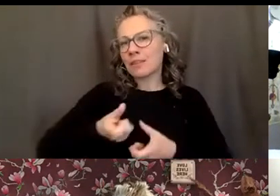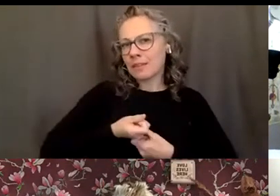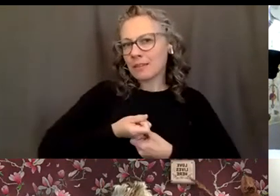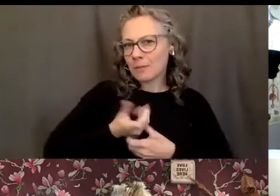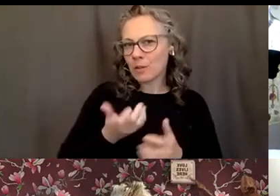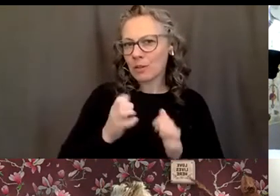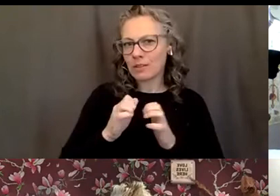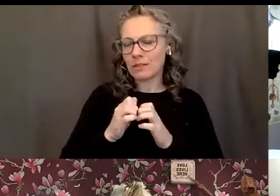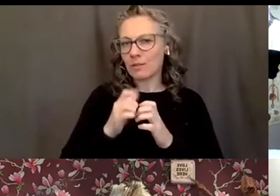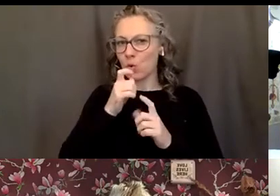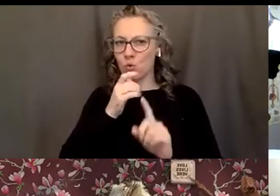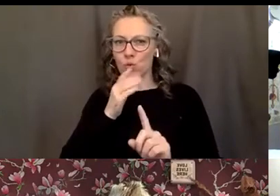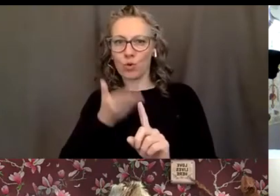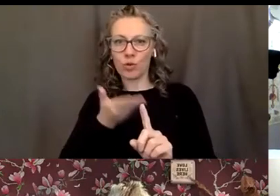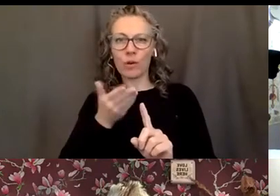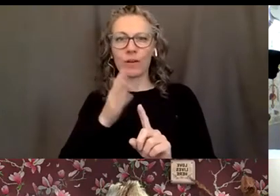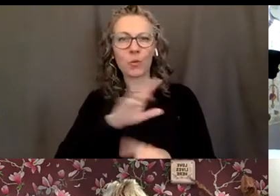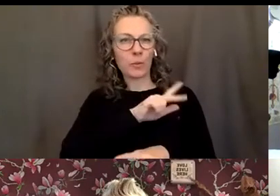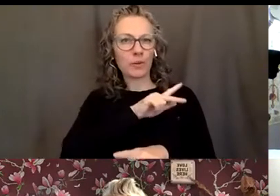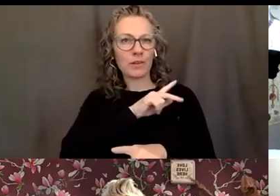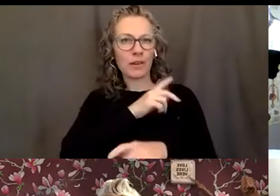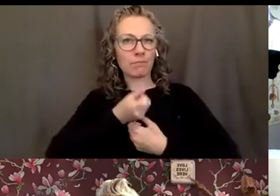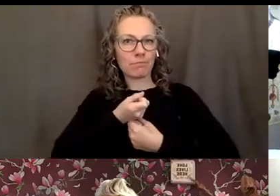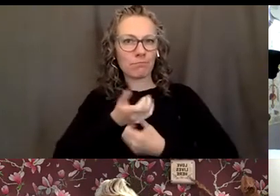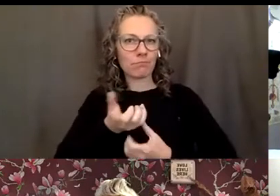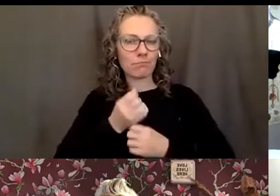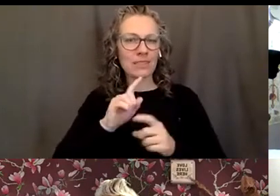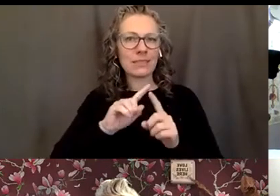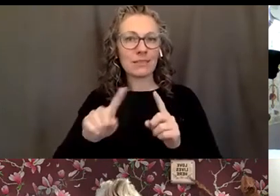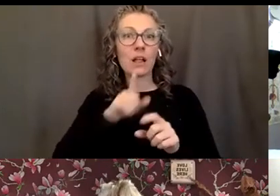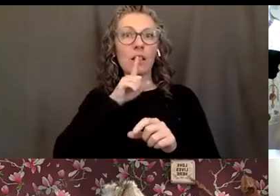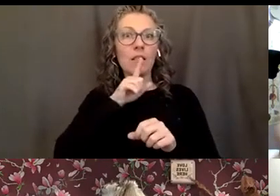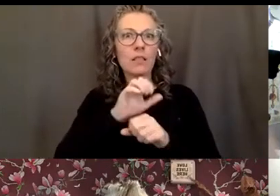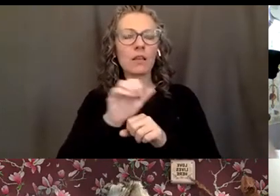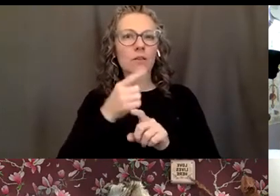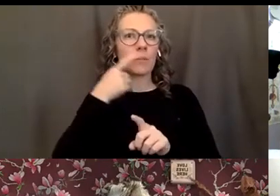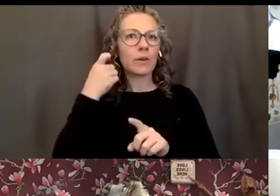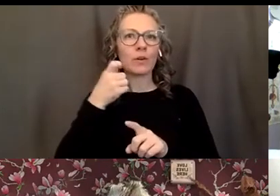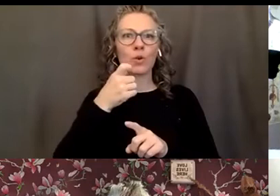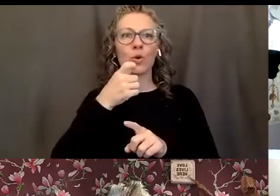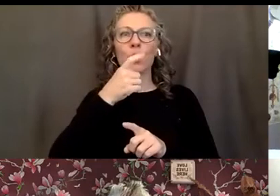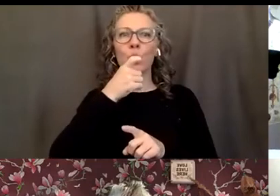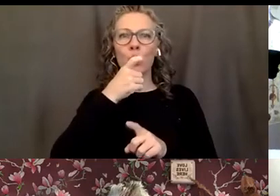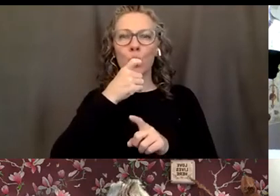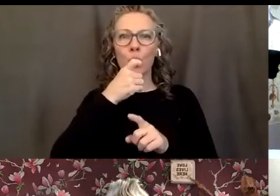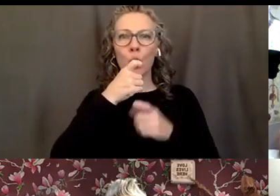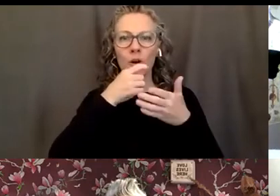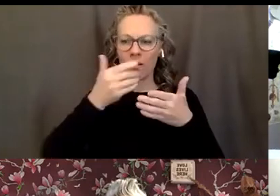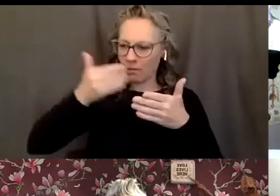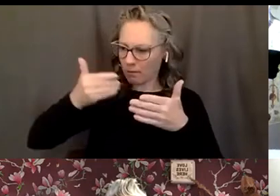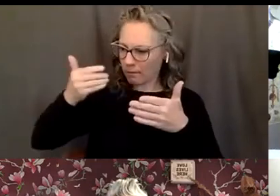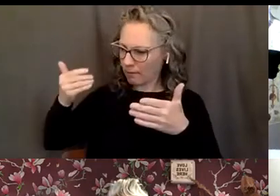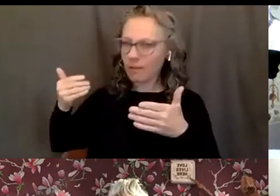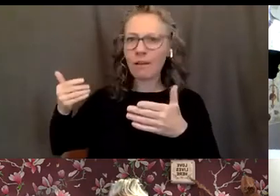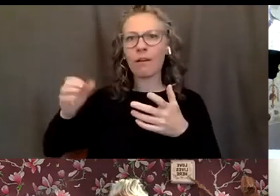you are and your personality and things like that, that are literally because of who else you have been or currently